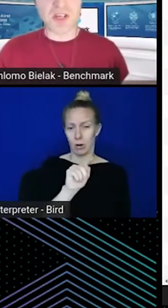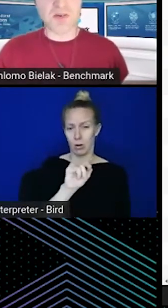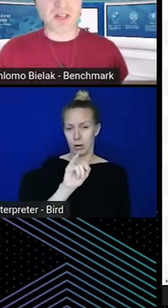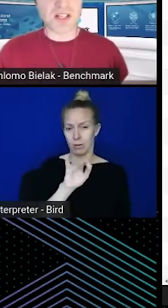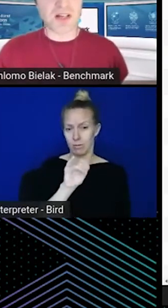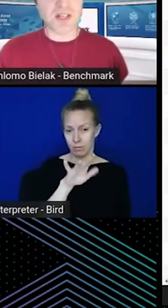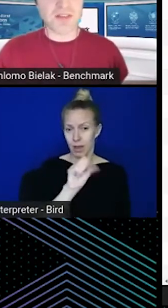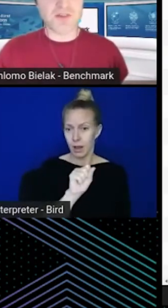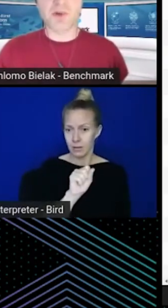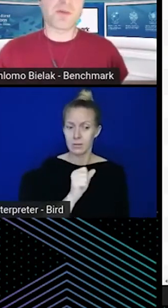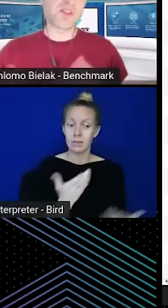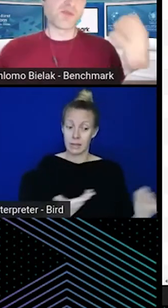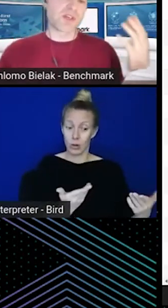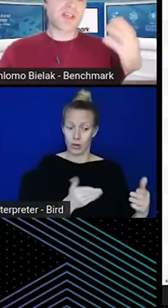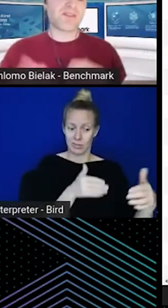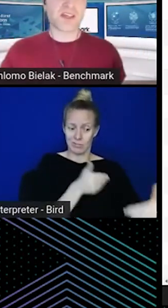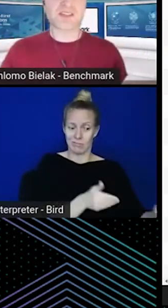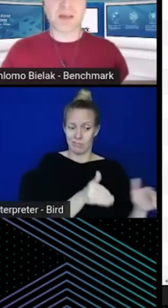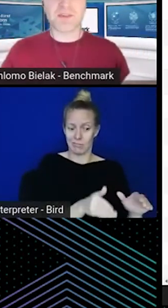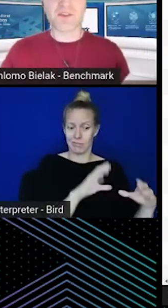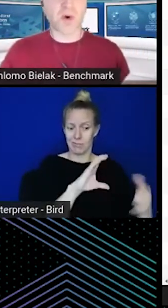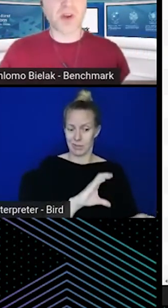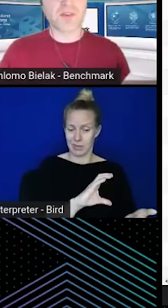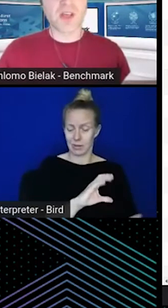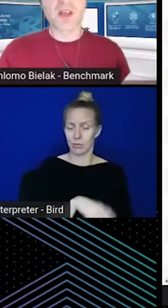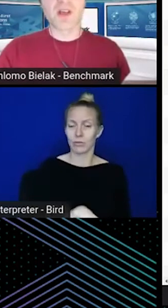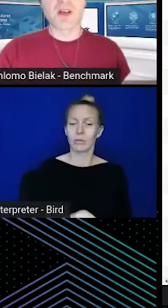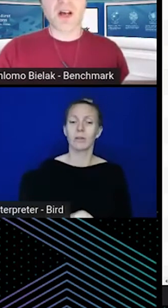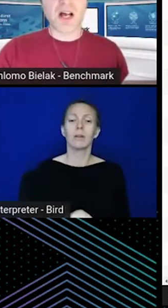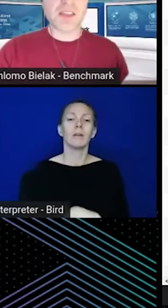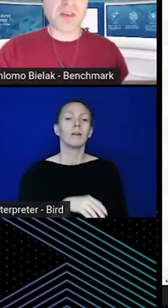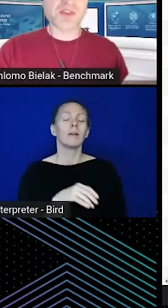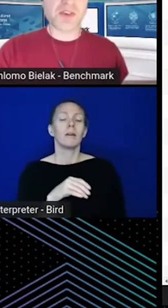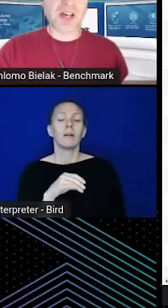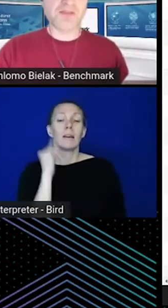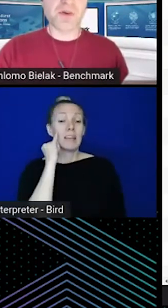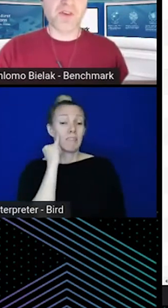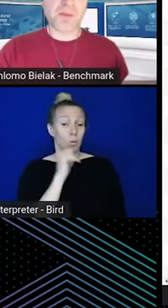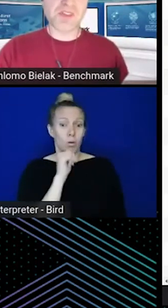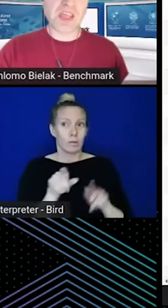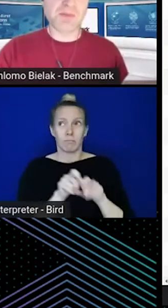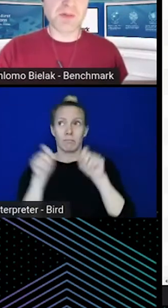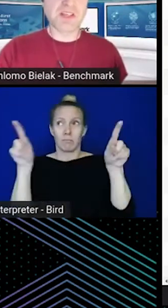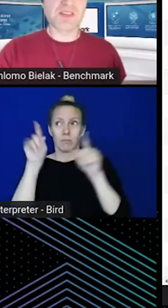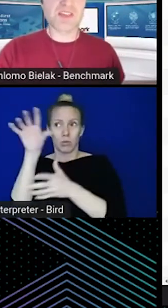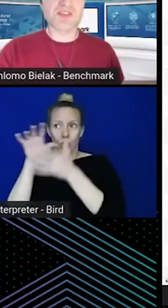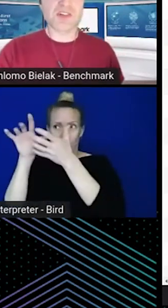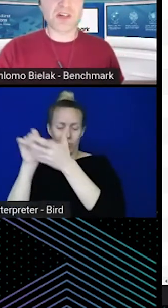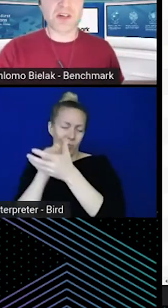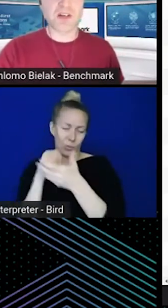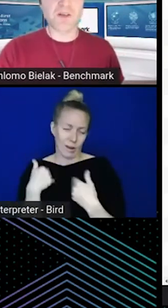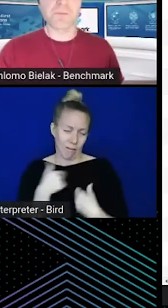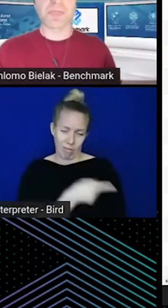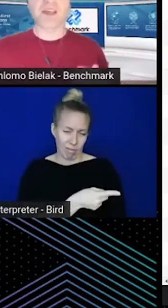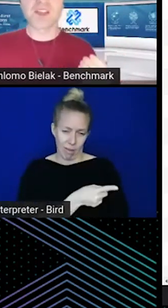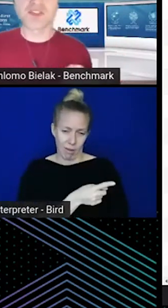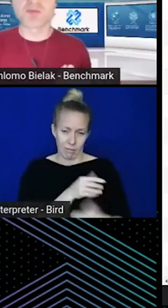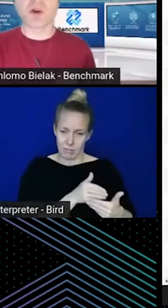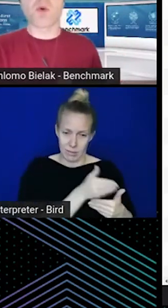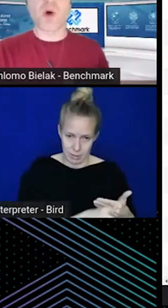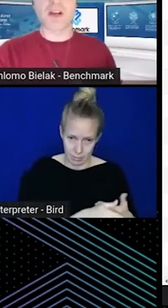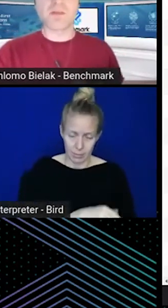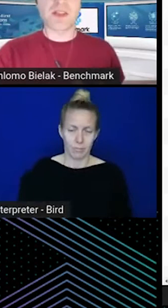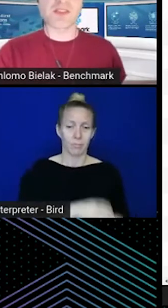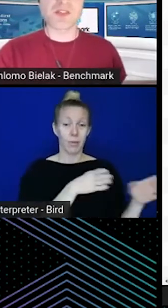doing containerized cloud native deployments. You wouldn't have that step if you weren't. I then also have performance capabilities.